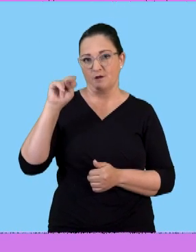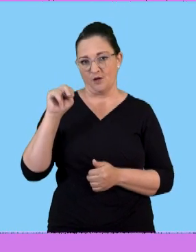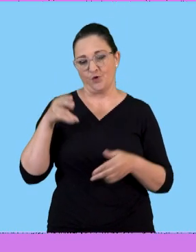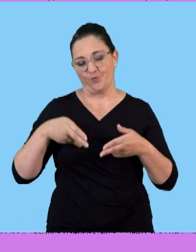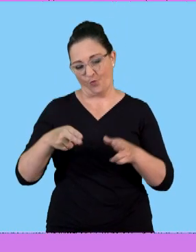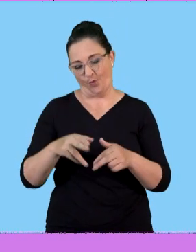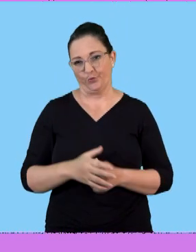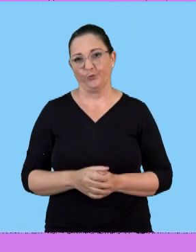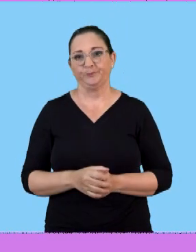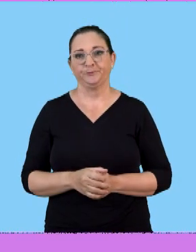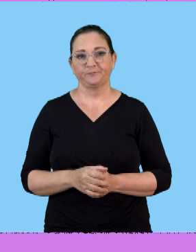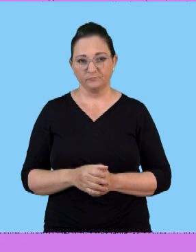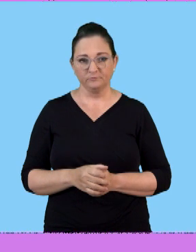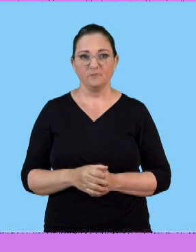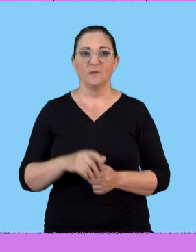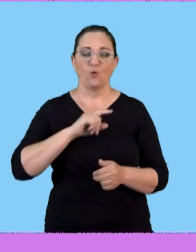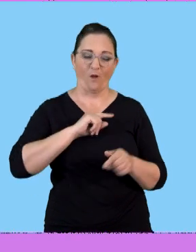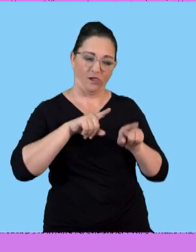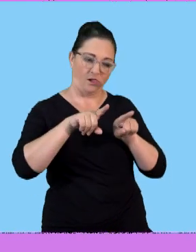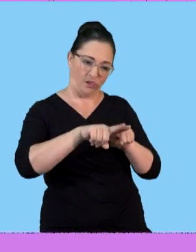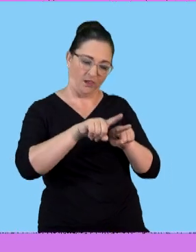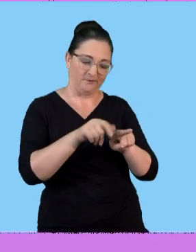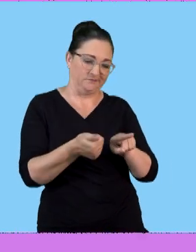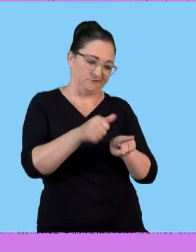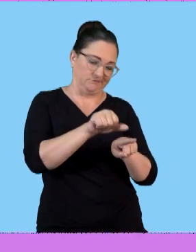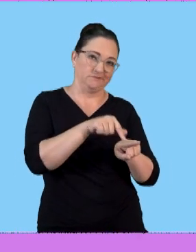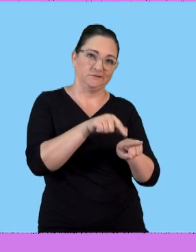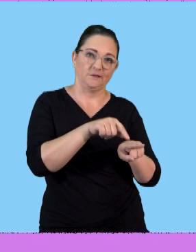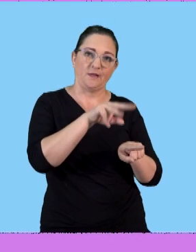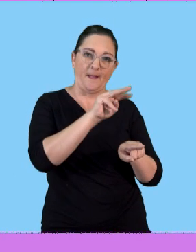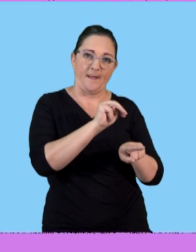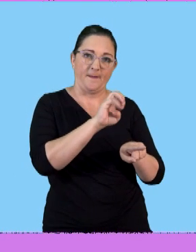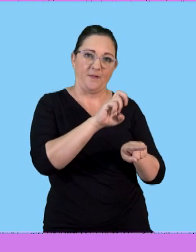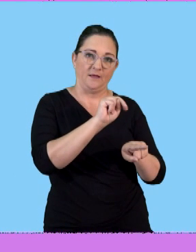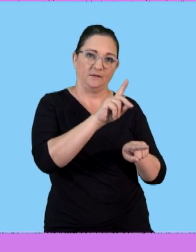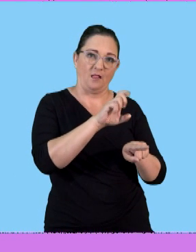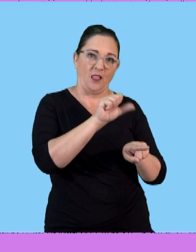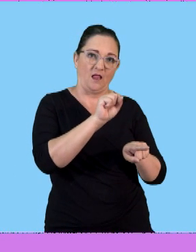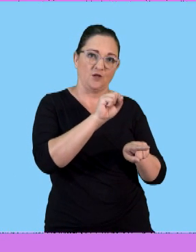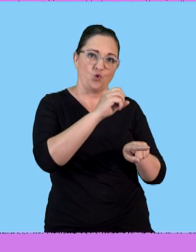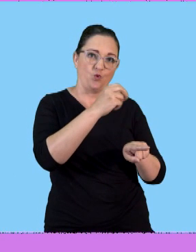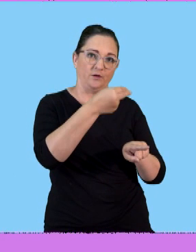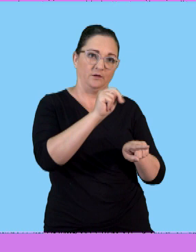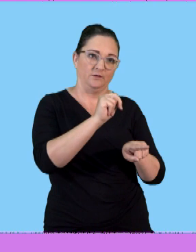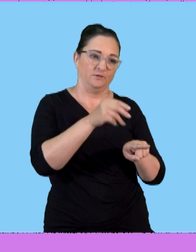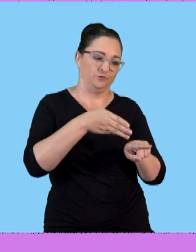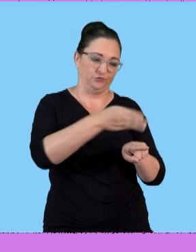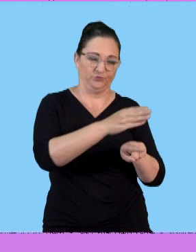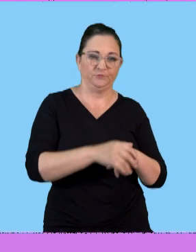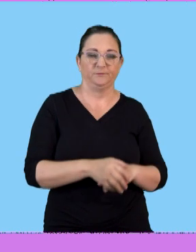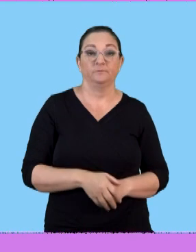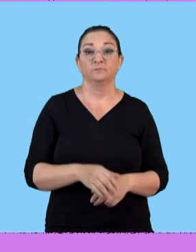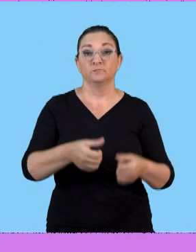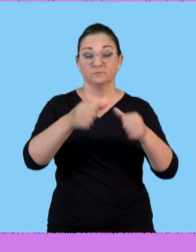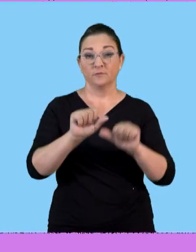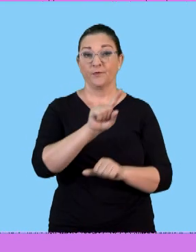Road. Okay, so it runs parallel with Mendelssohn Street. Okay, next question. In question